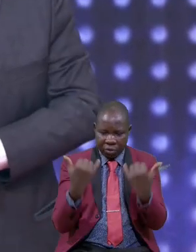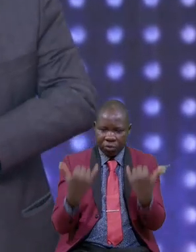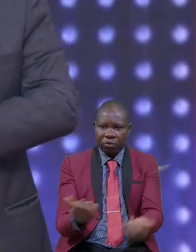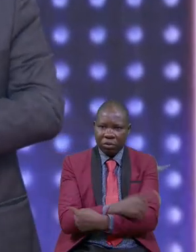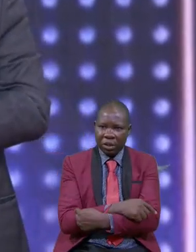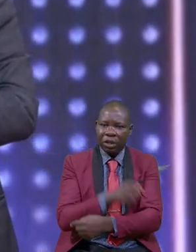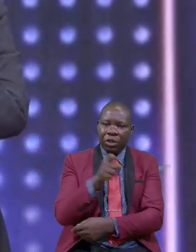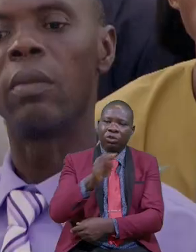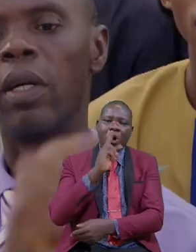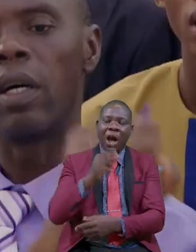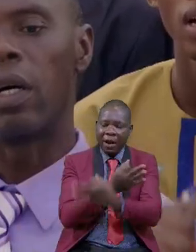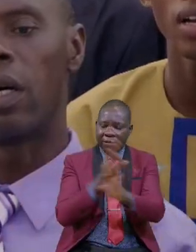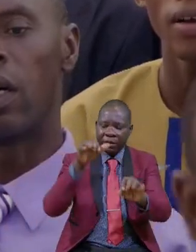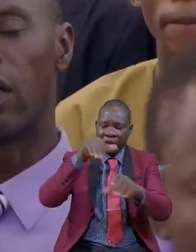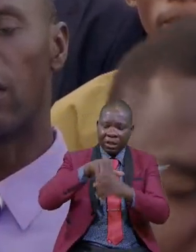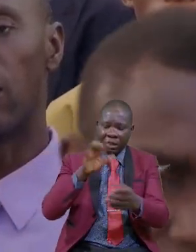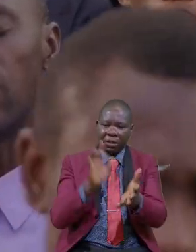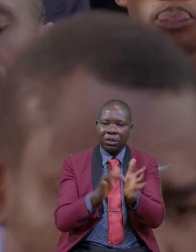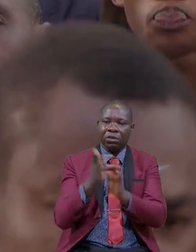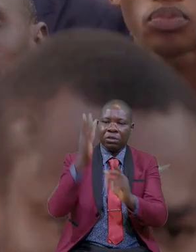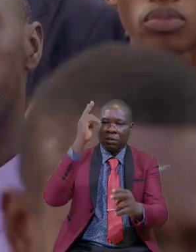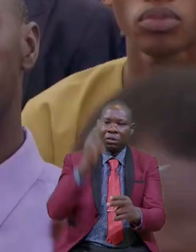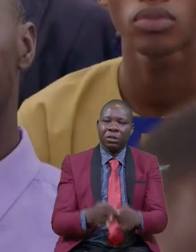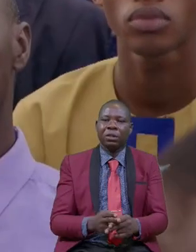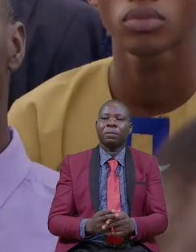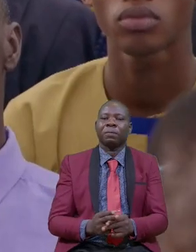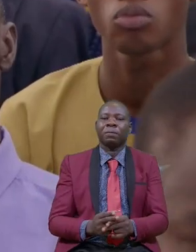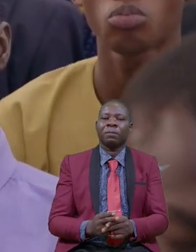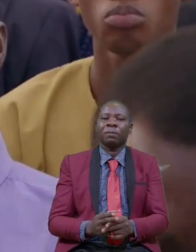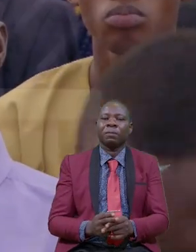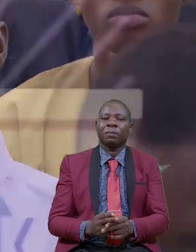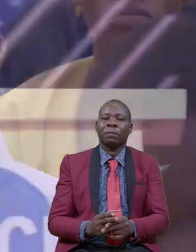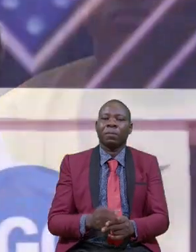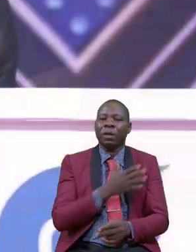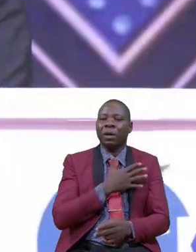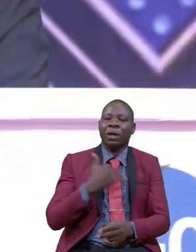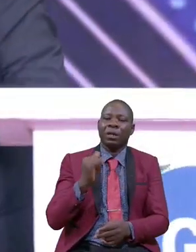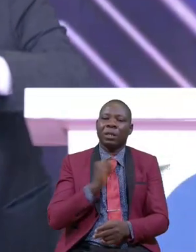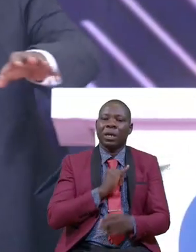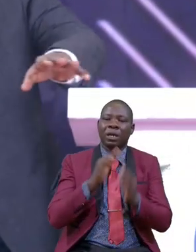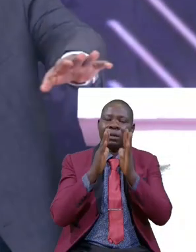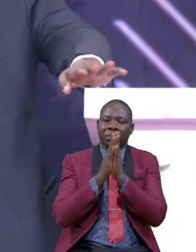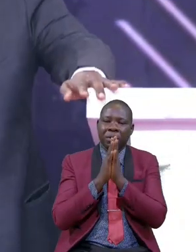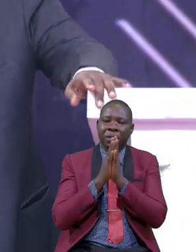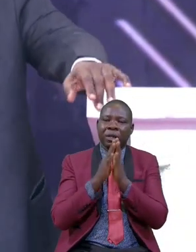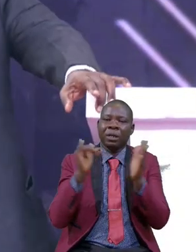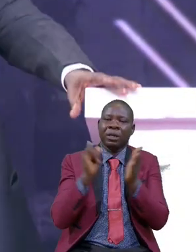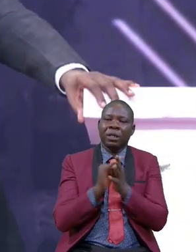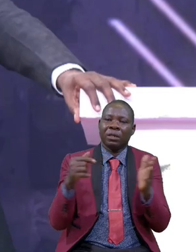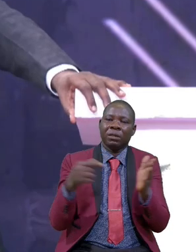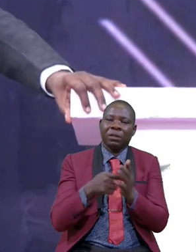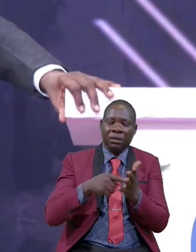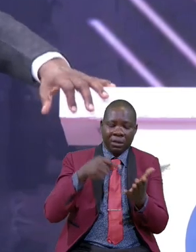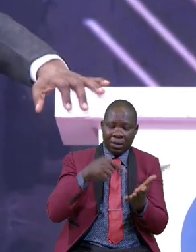free in Jesus' name. Au nom de Jésus. And I pray et je prie that this grace will